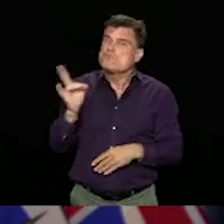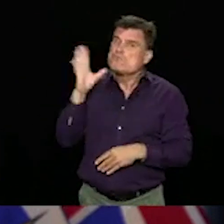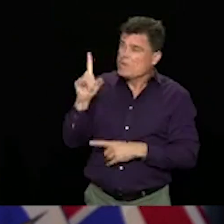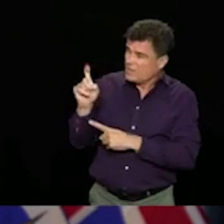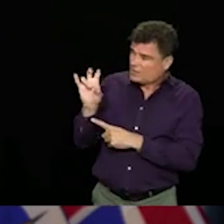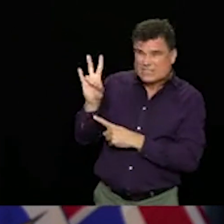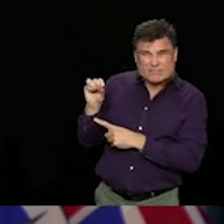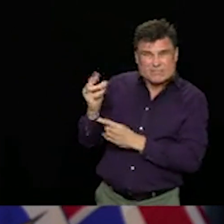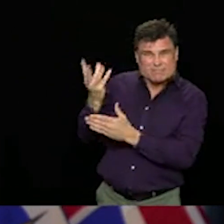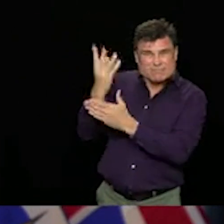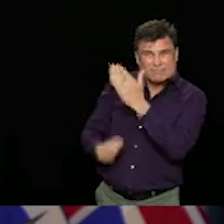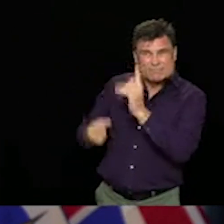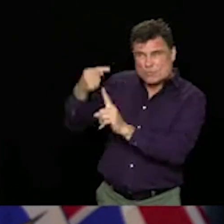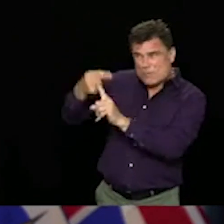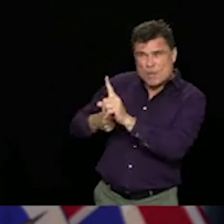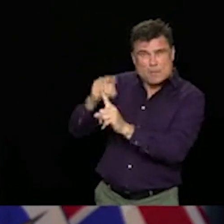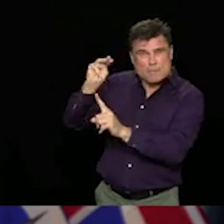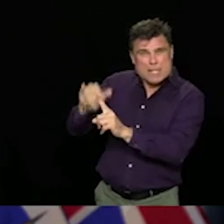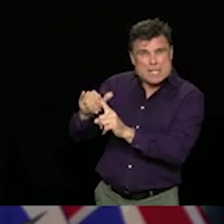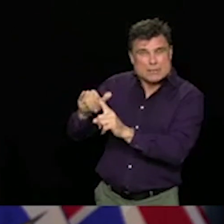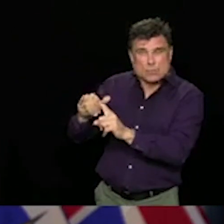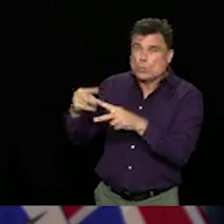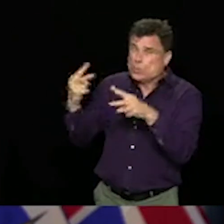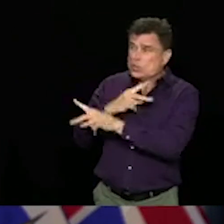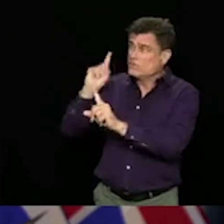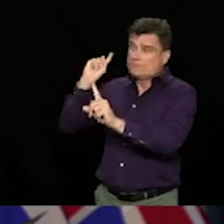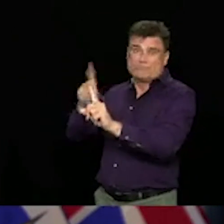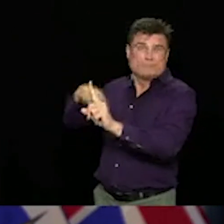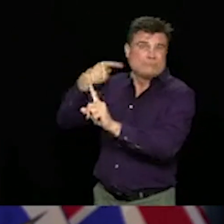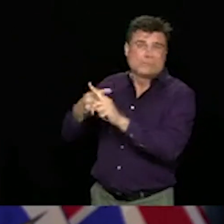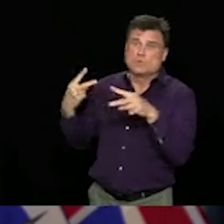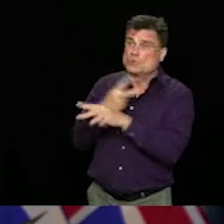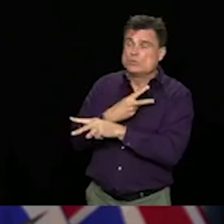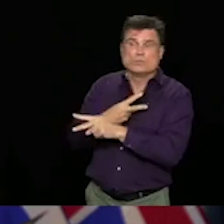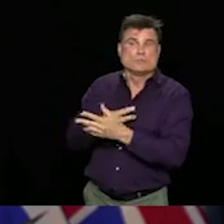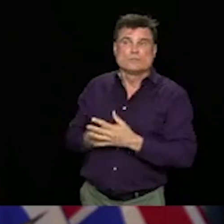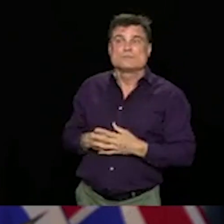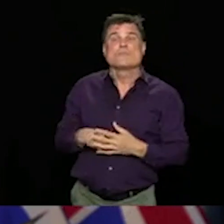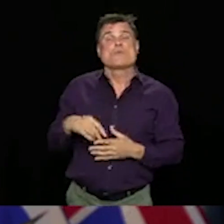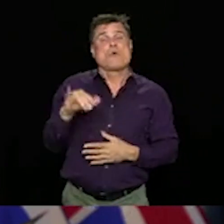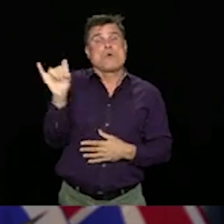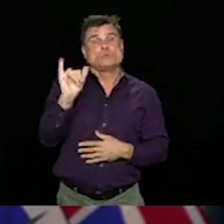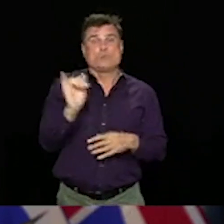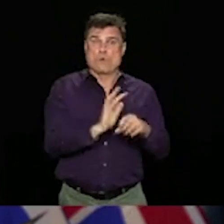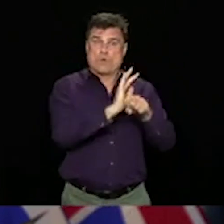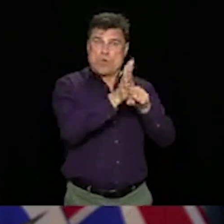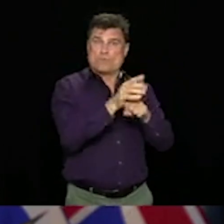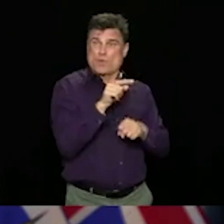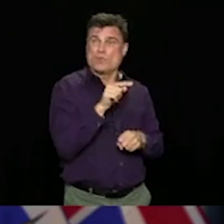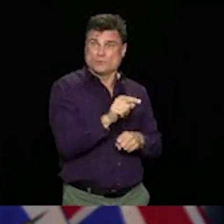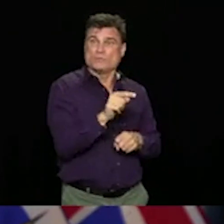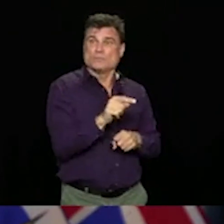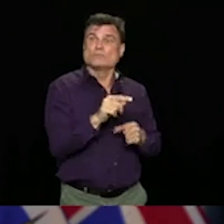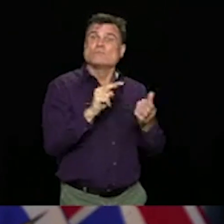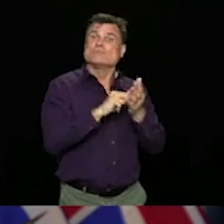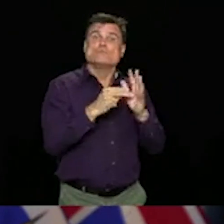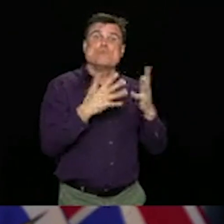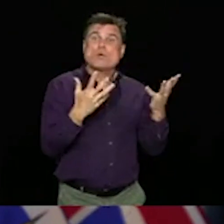drug supply. We also know that COVID-19 is forcing all of us to stay farther apart from